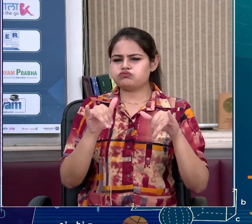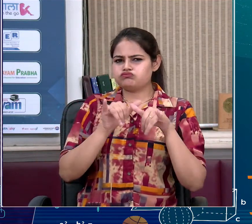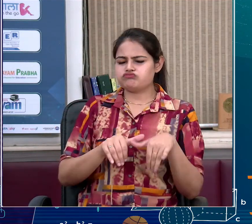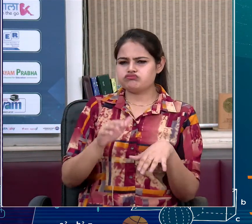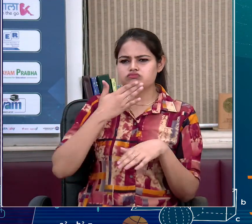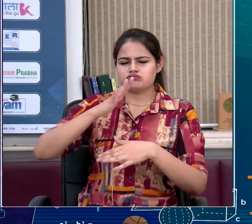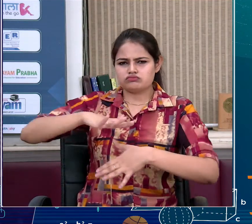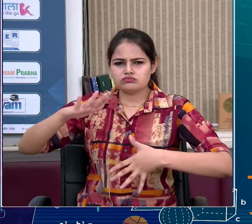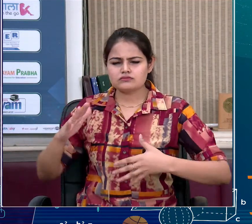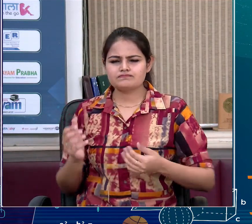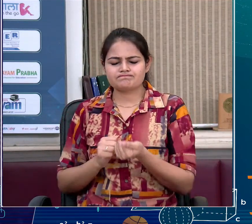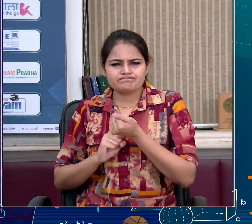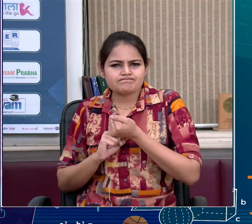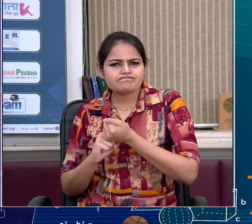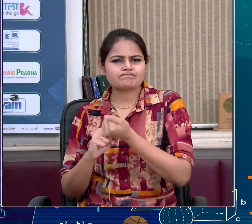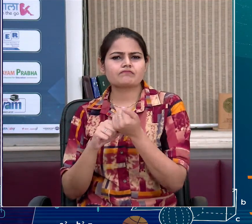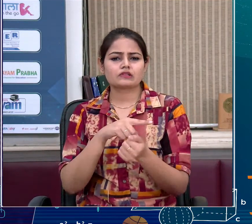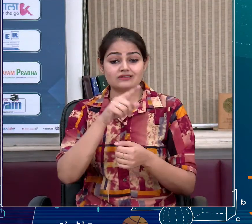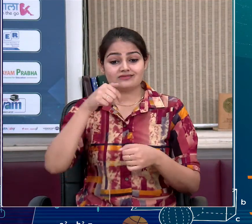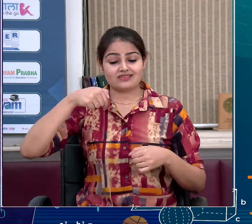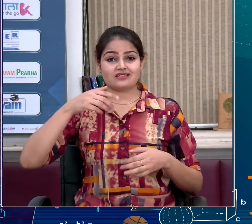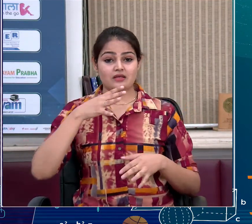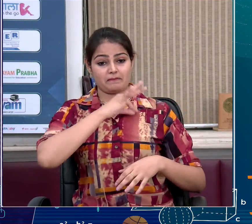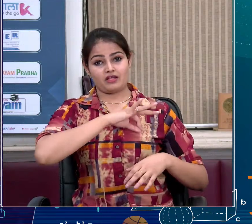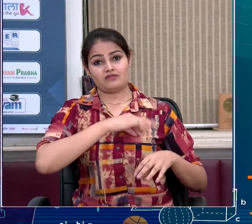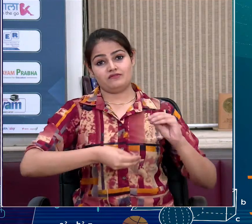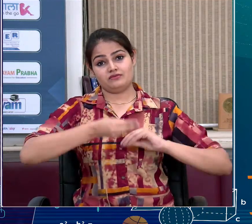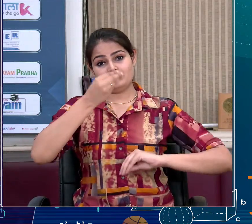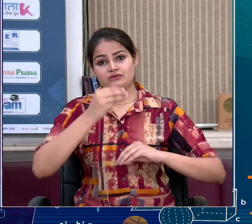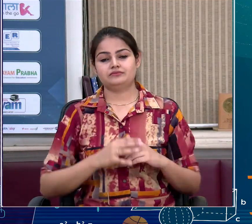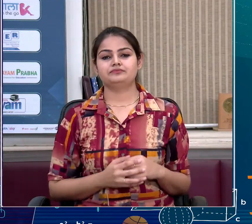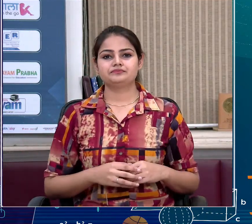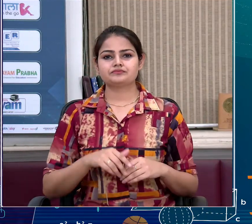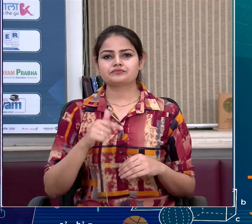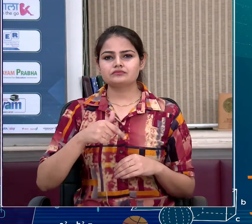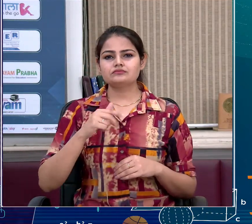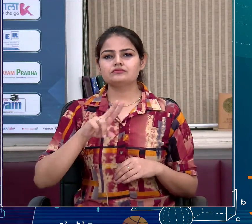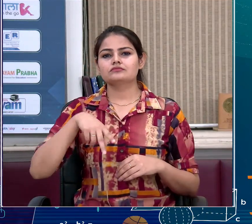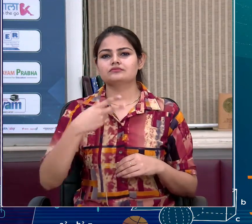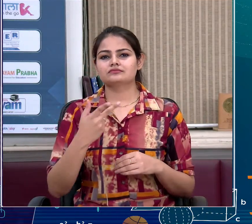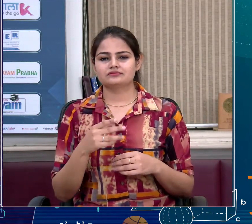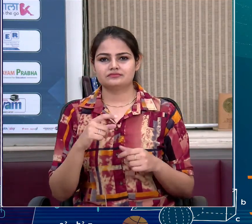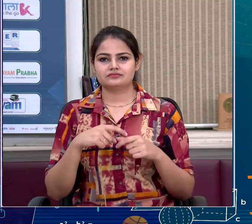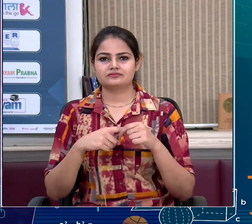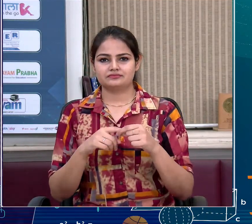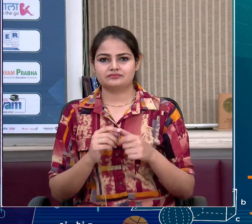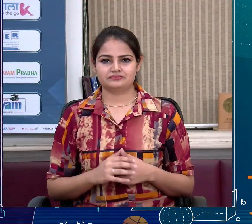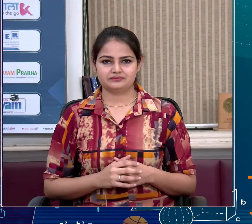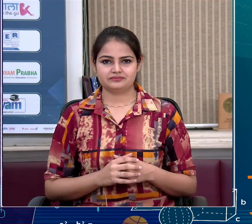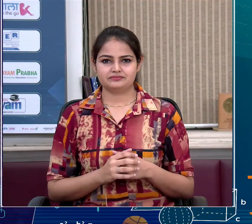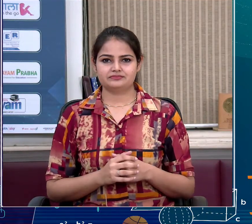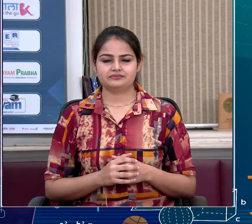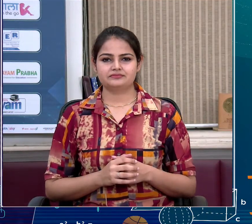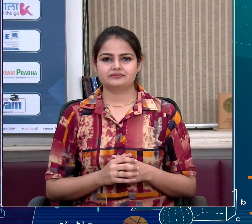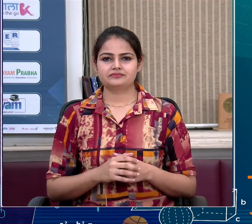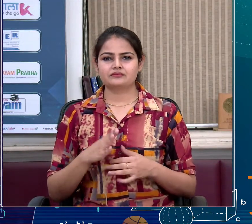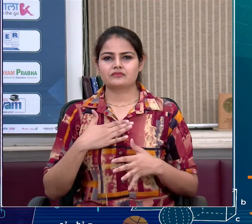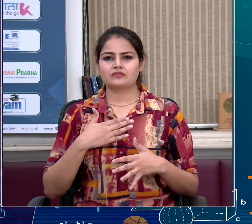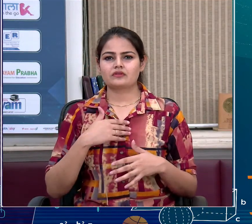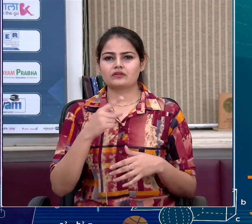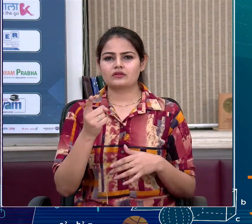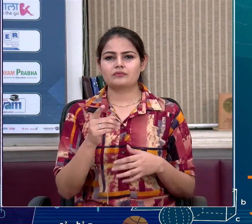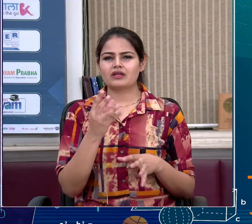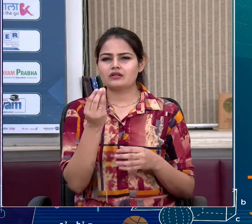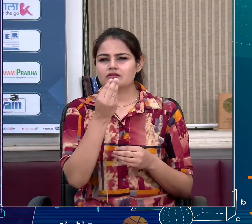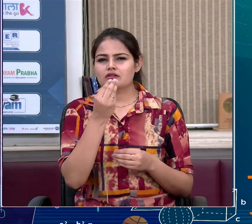finish your PPT, whatever you were explaining, then we can take up a question or two if we are getting any on our official stream. Sure, ma'am, sure. Can I just quickly go